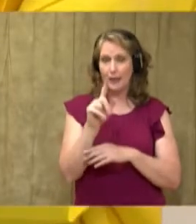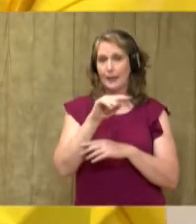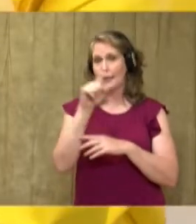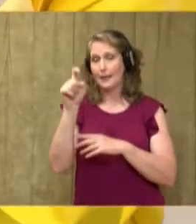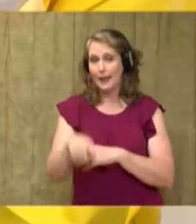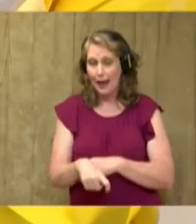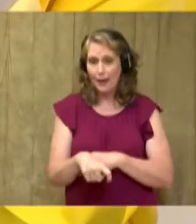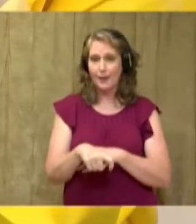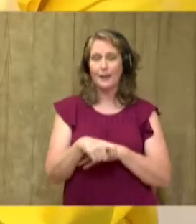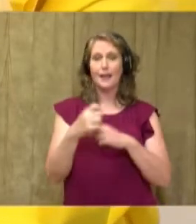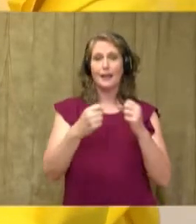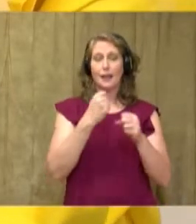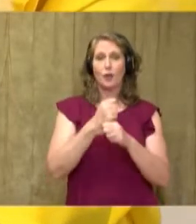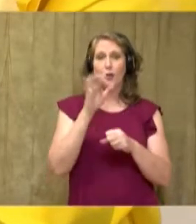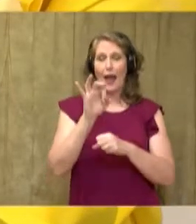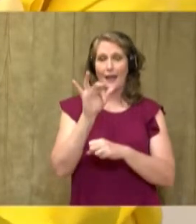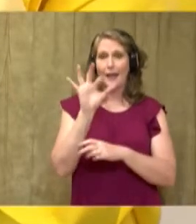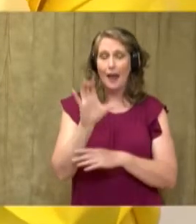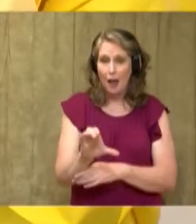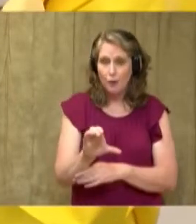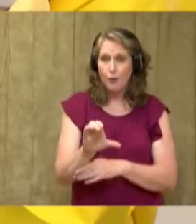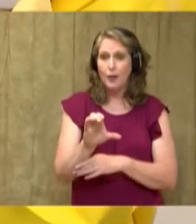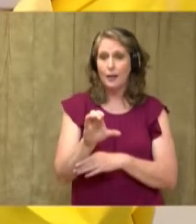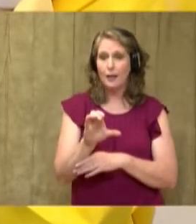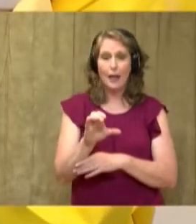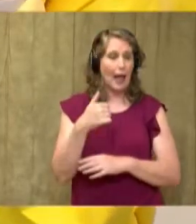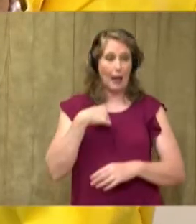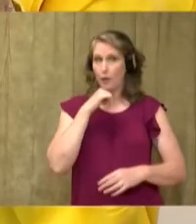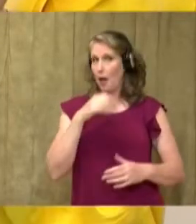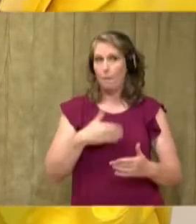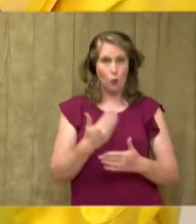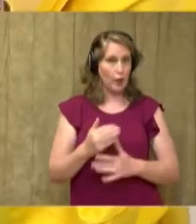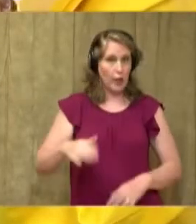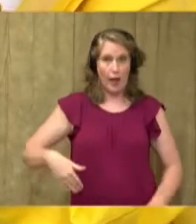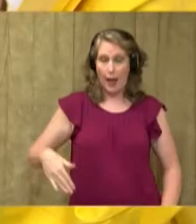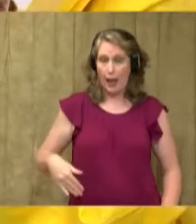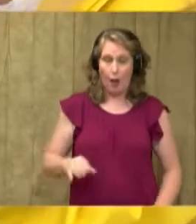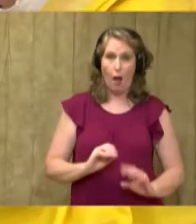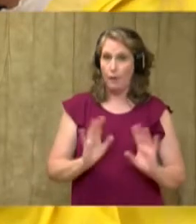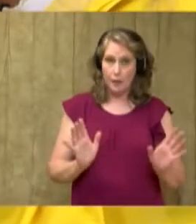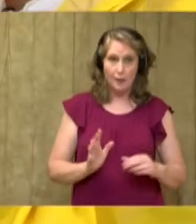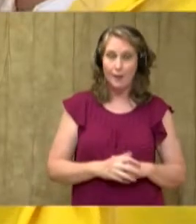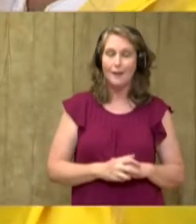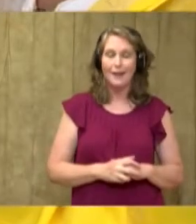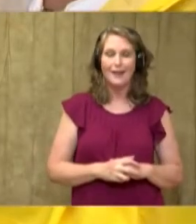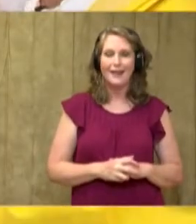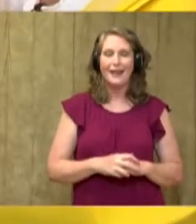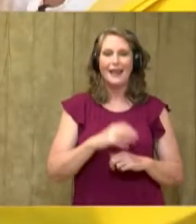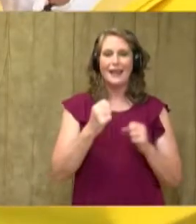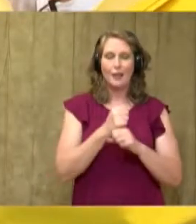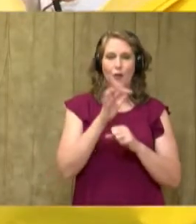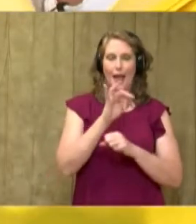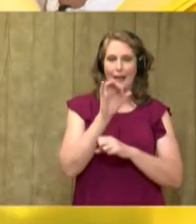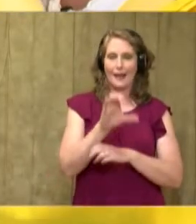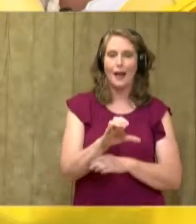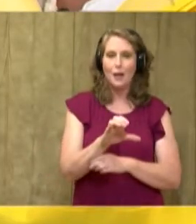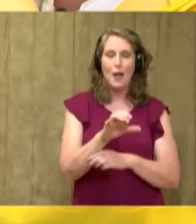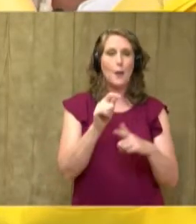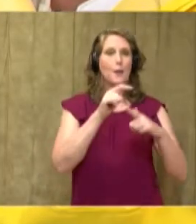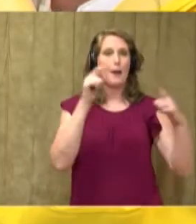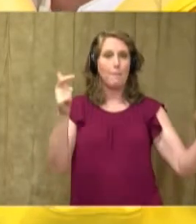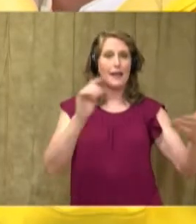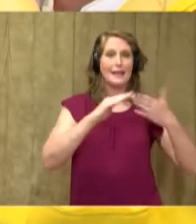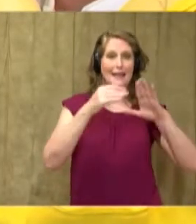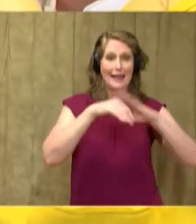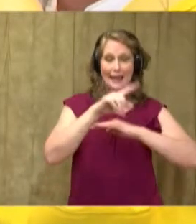8th, 1900, okay, I was not born yet, obviously. All right, in 1900, the biggest city